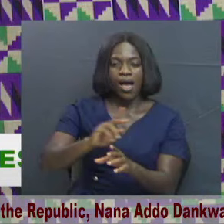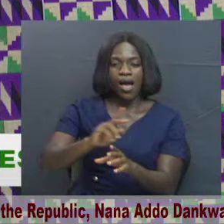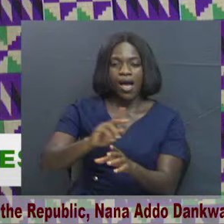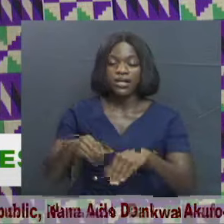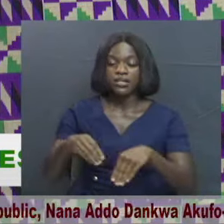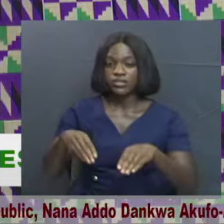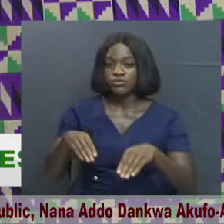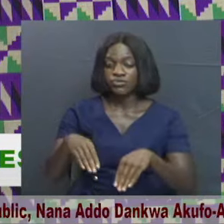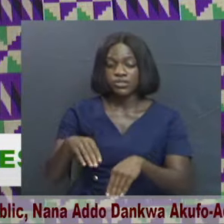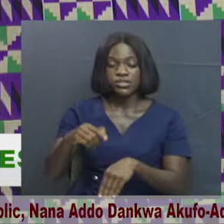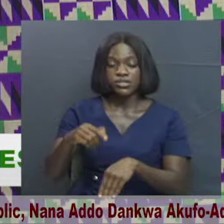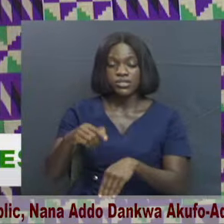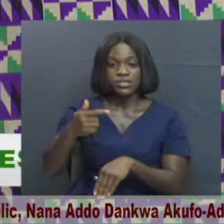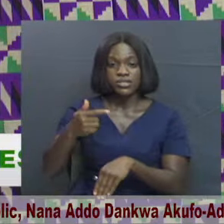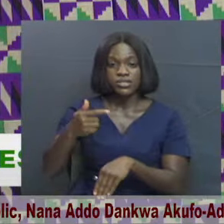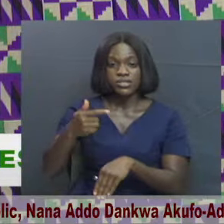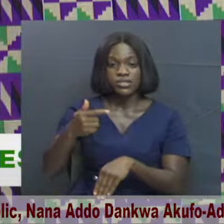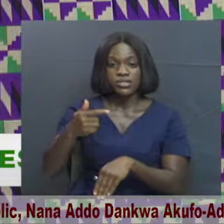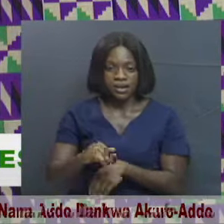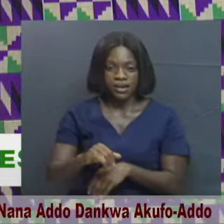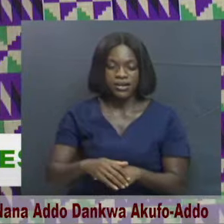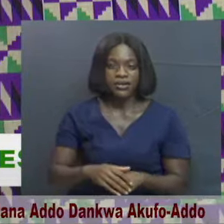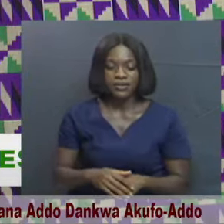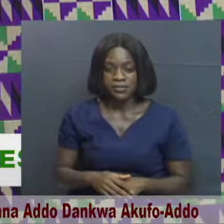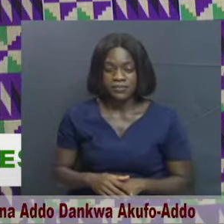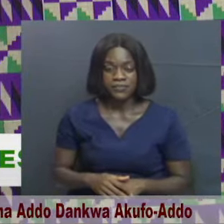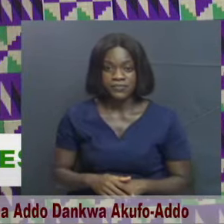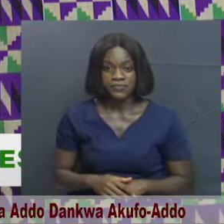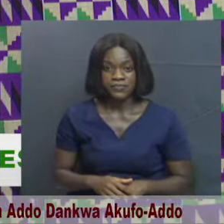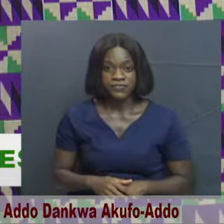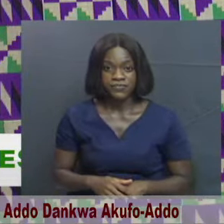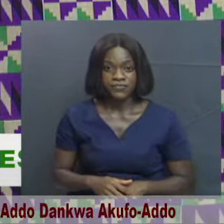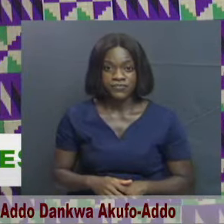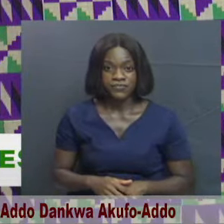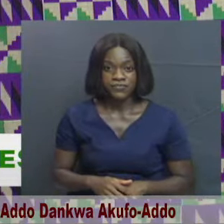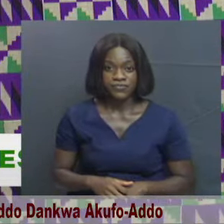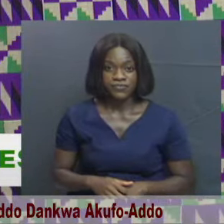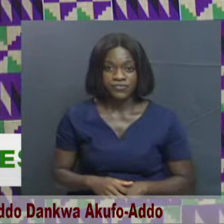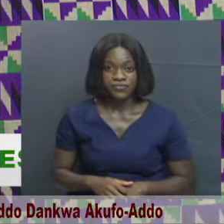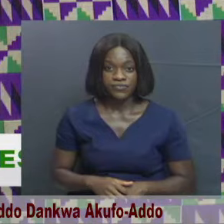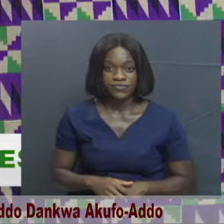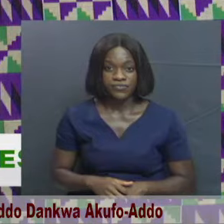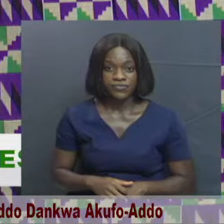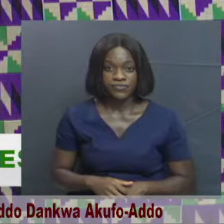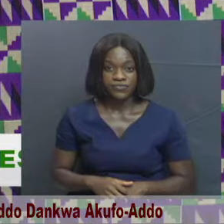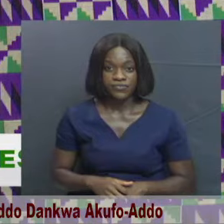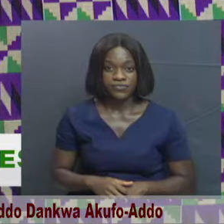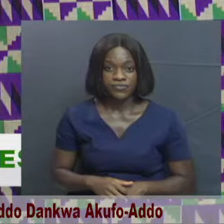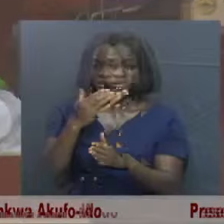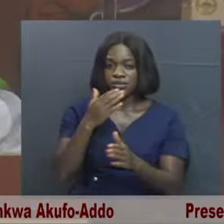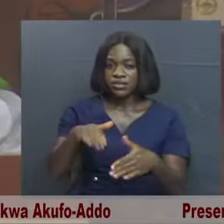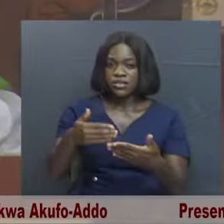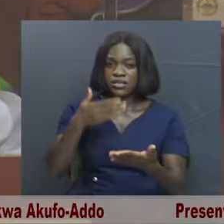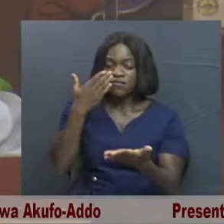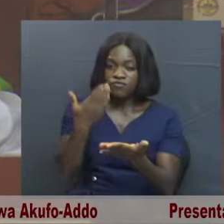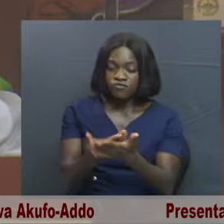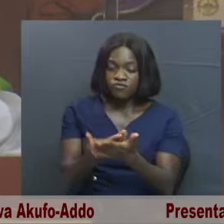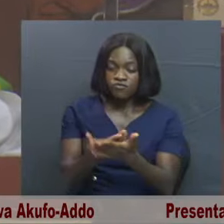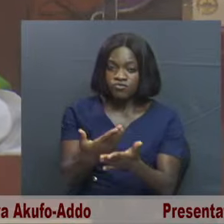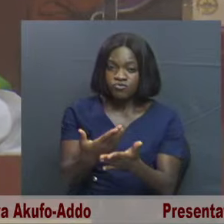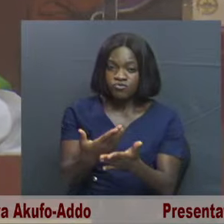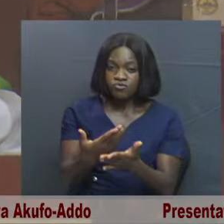GTI of the afcfta secretaria and this has enabled us to make significant inroads into East